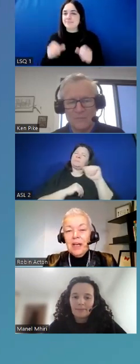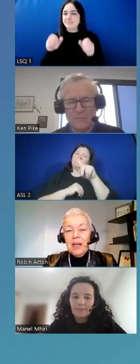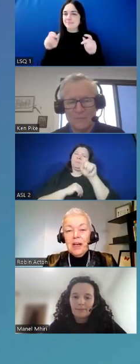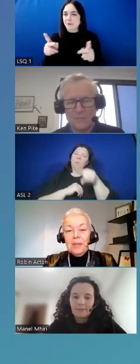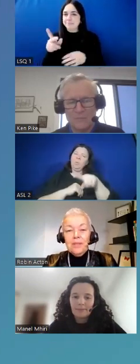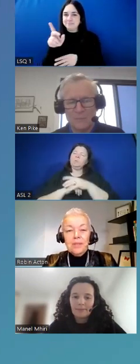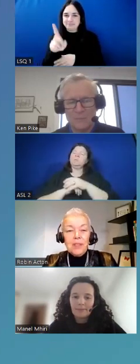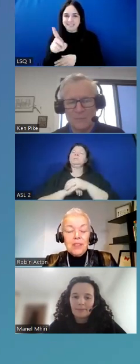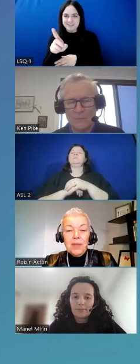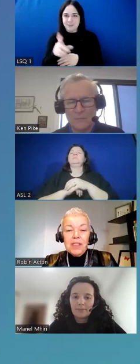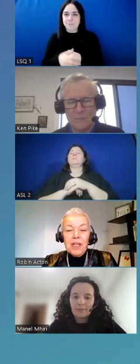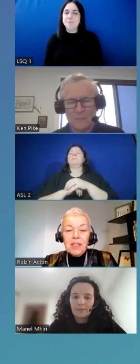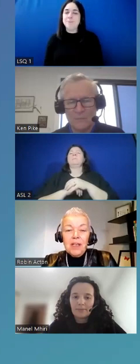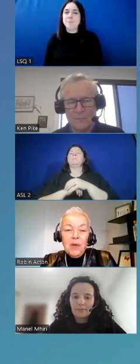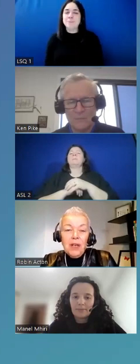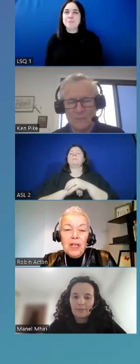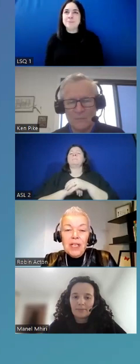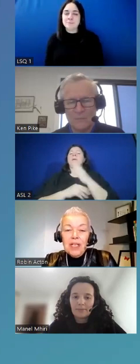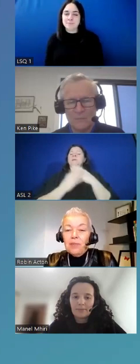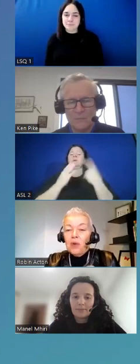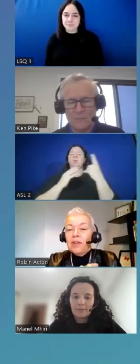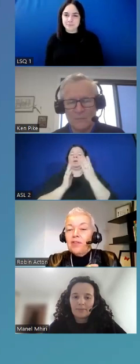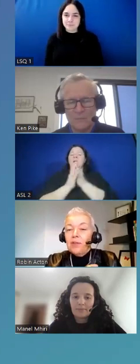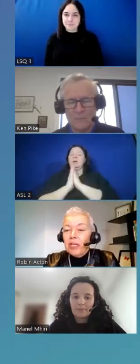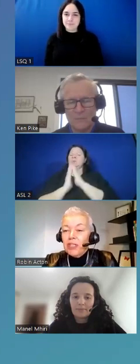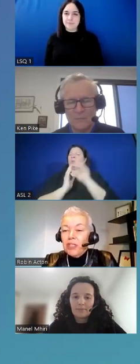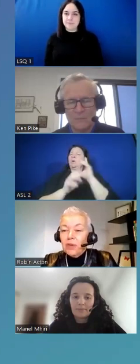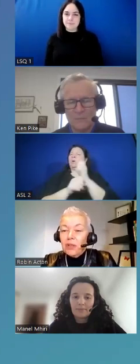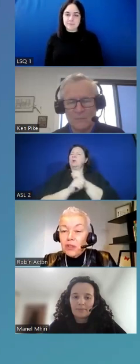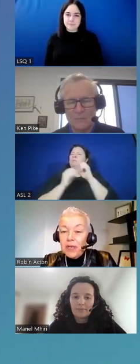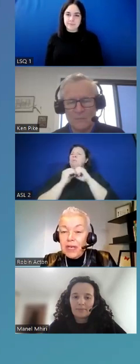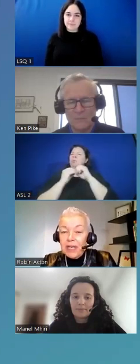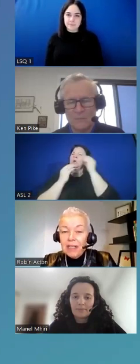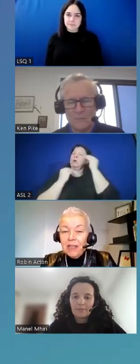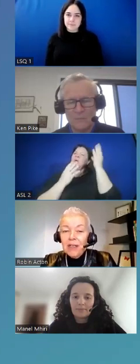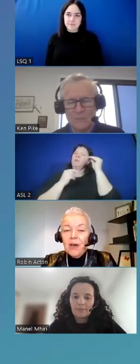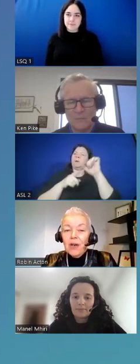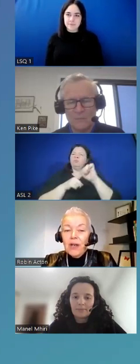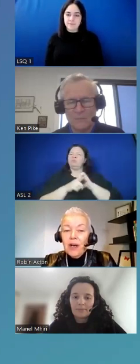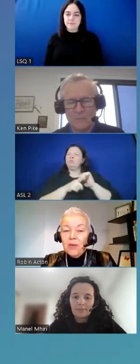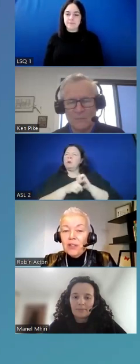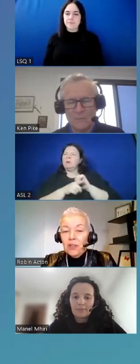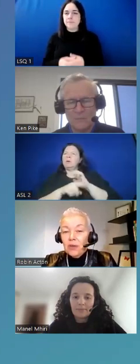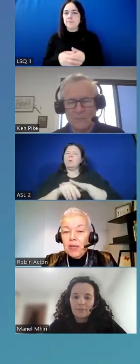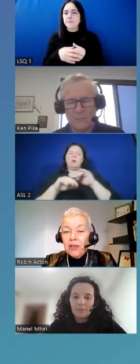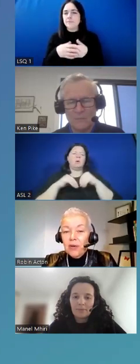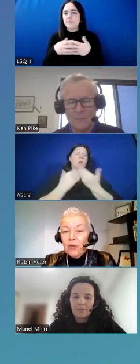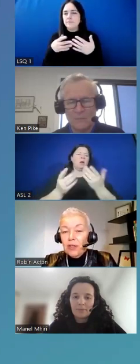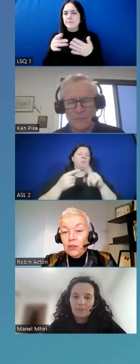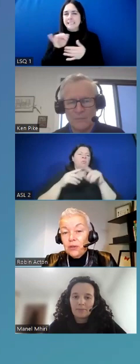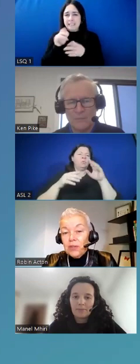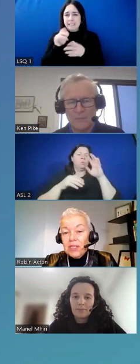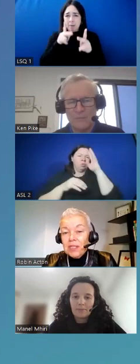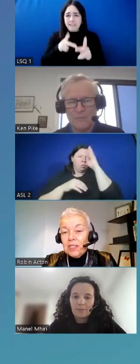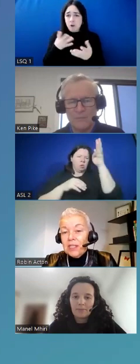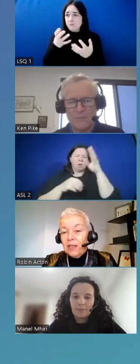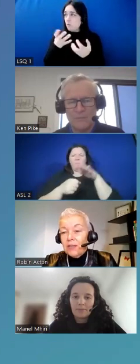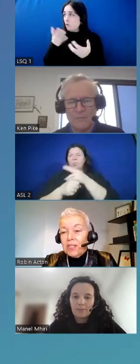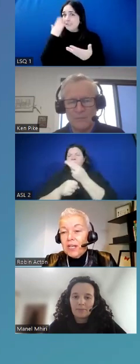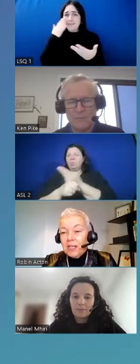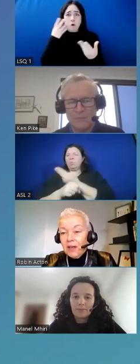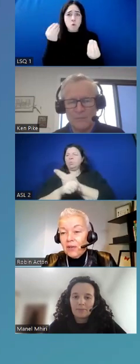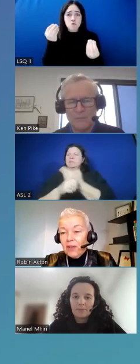is, somebody's asking, where can I get more information or training on how to create or use easy